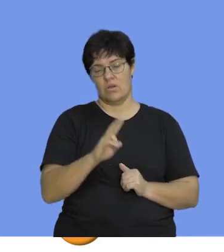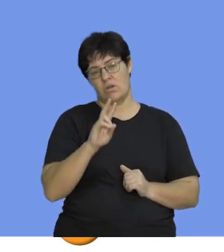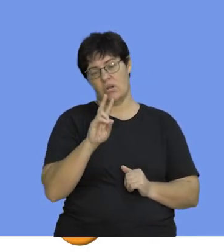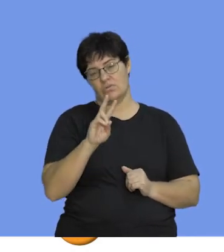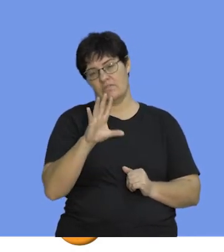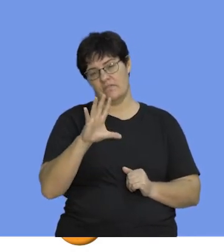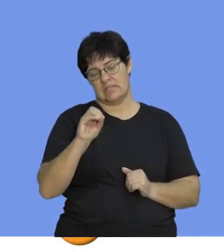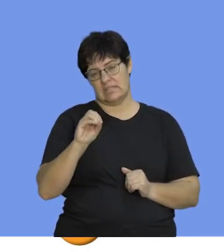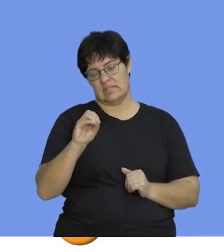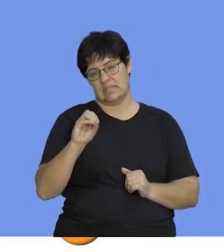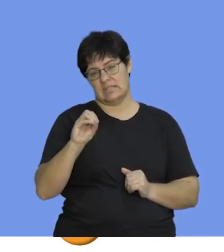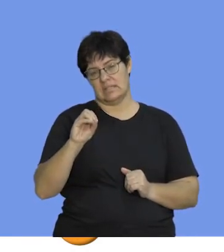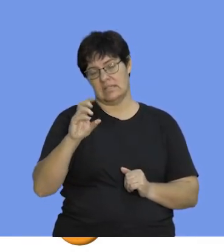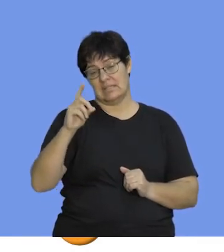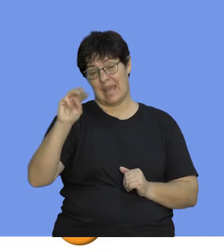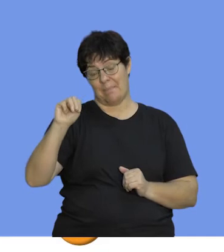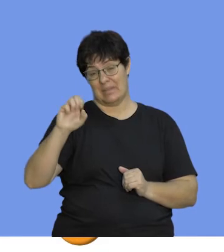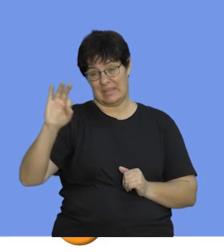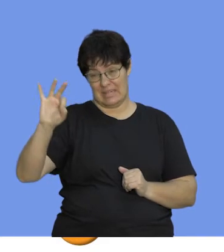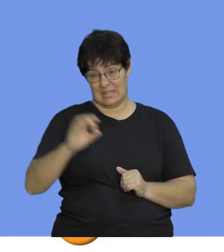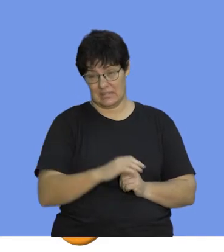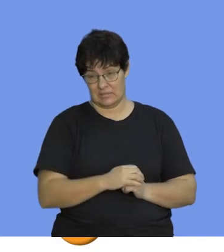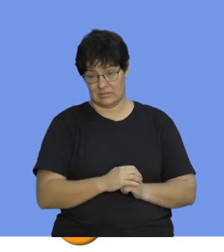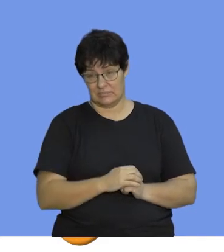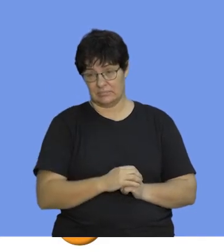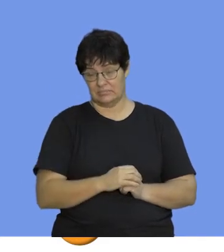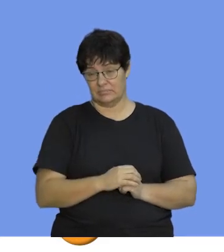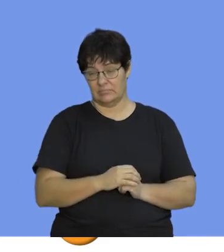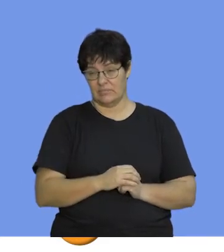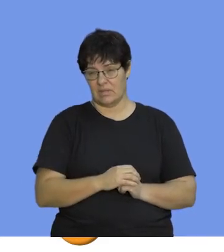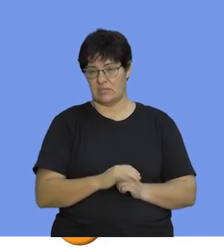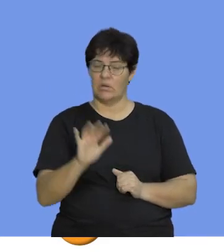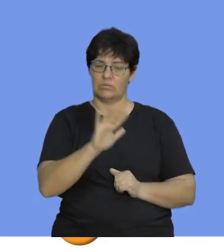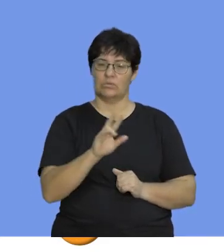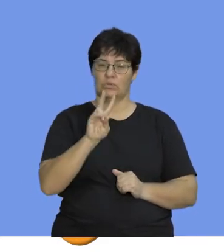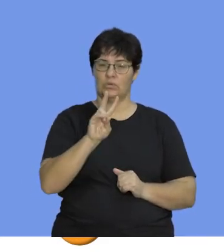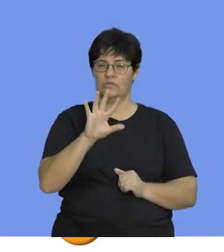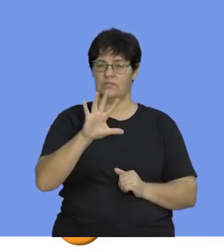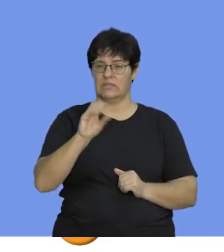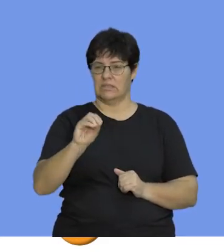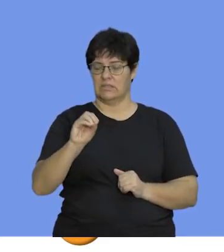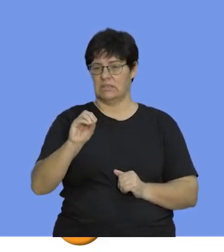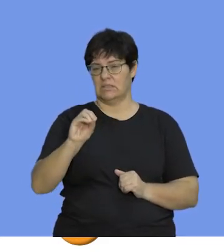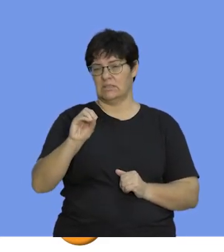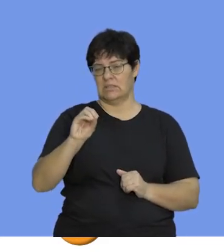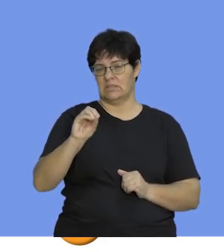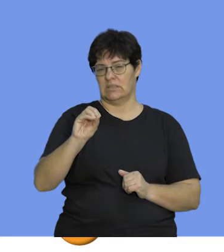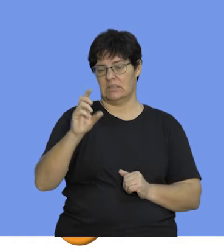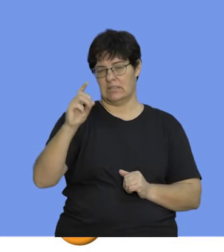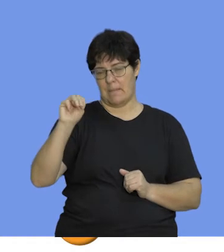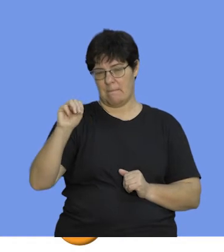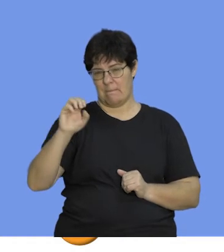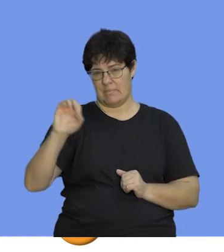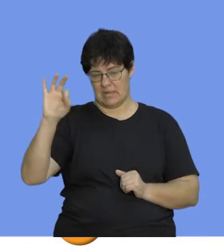we have overshot that. So that's our idea of 250 cubic centimeters. You can